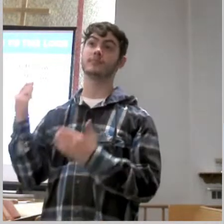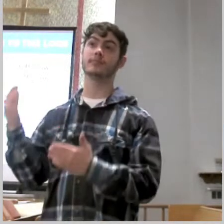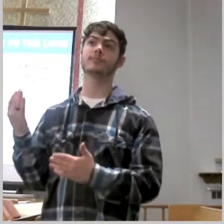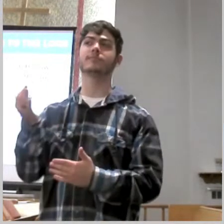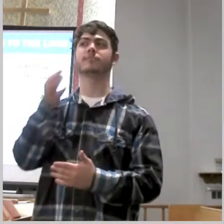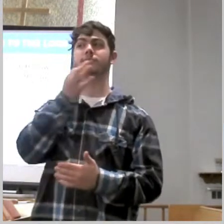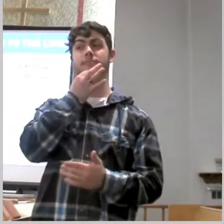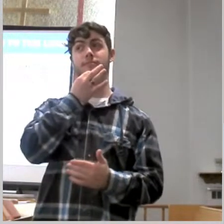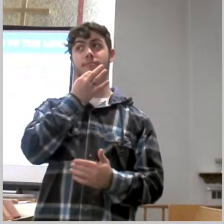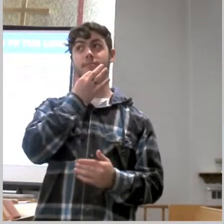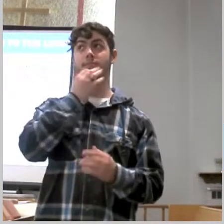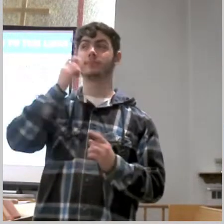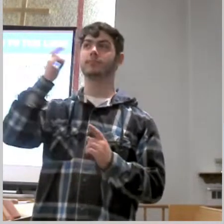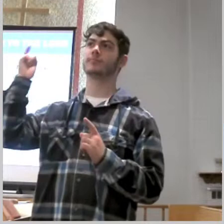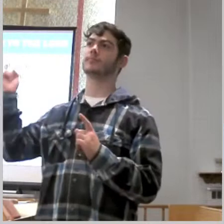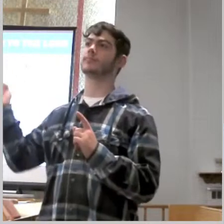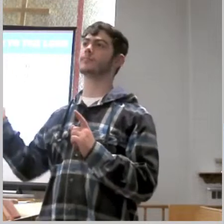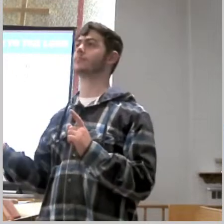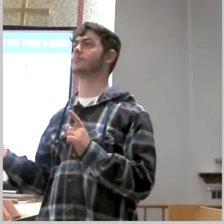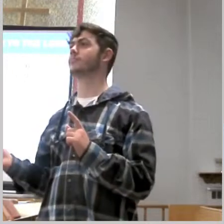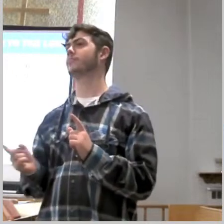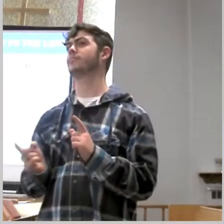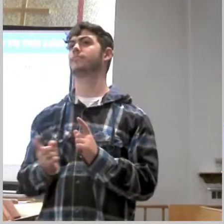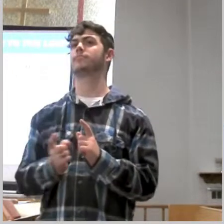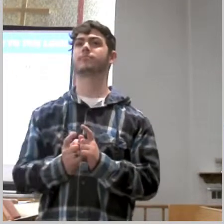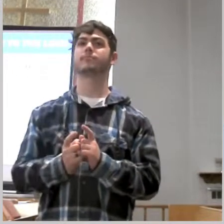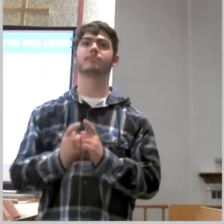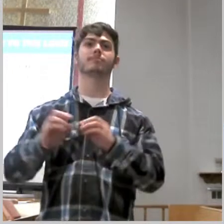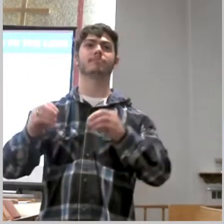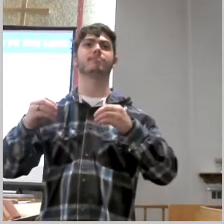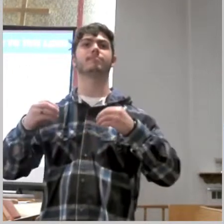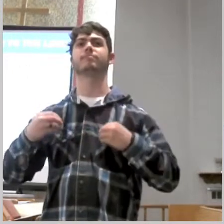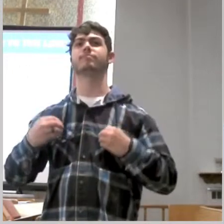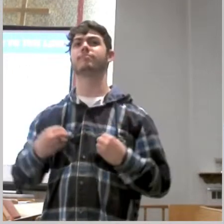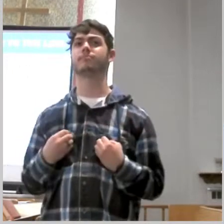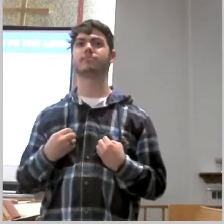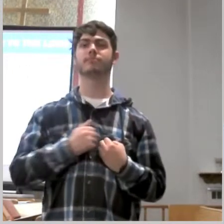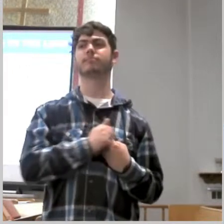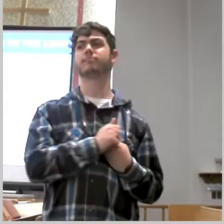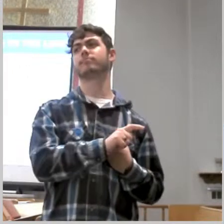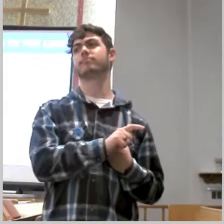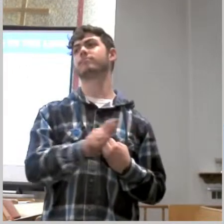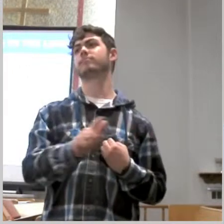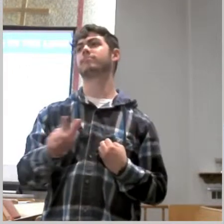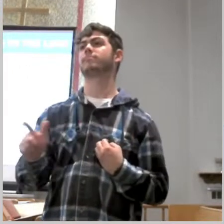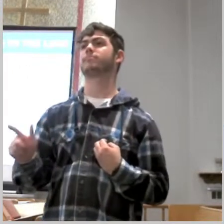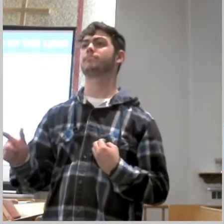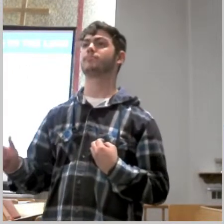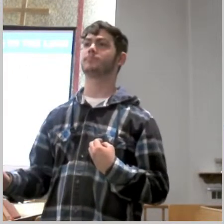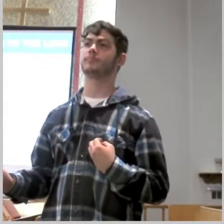And he's coming back to claim his own.